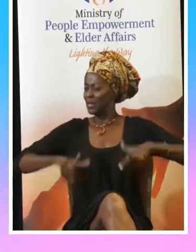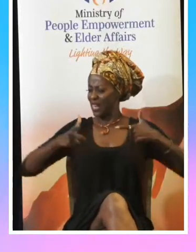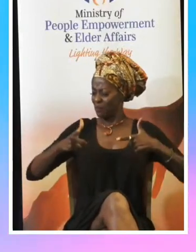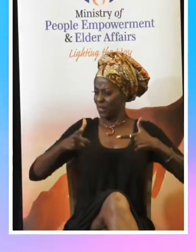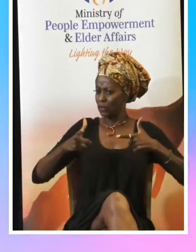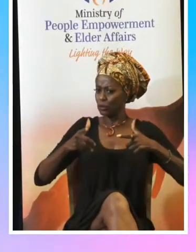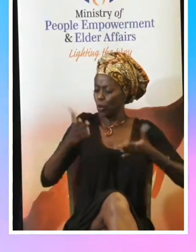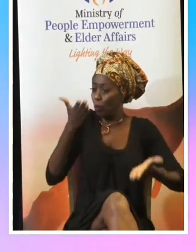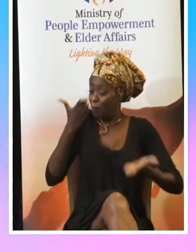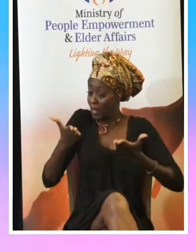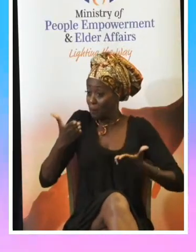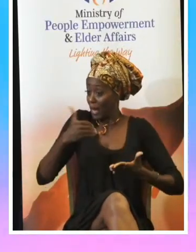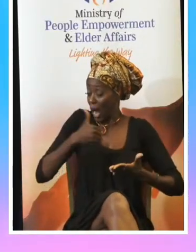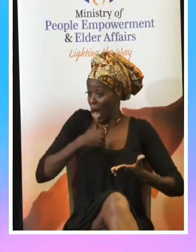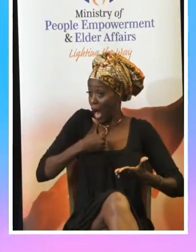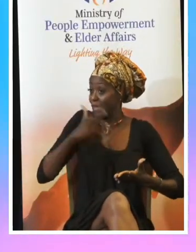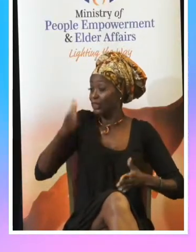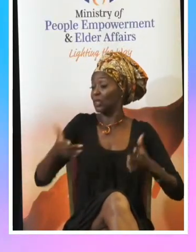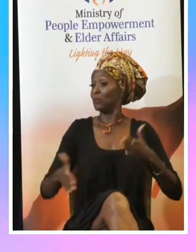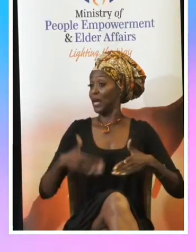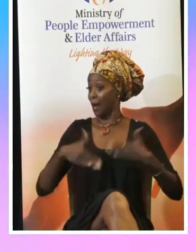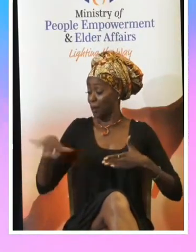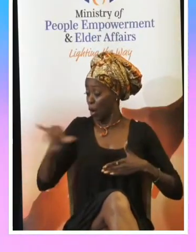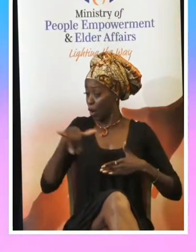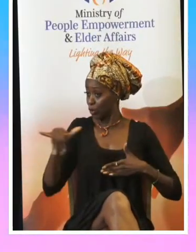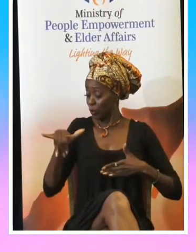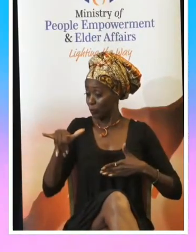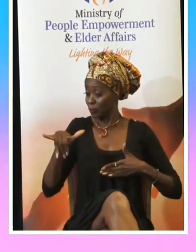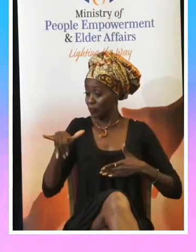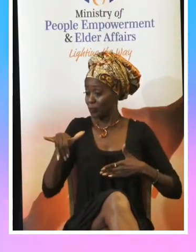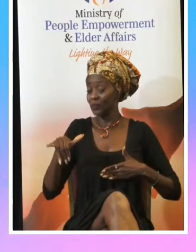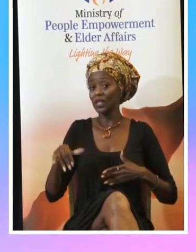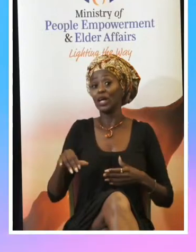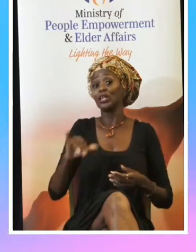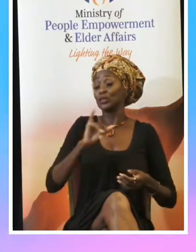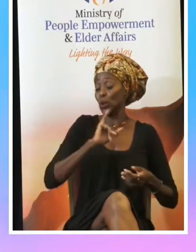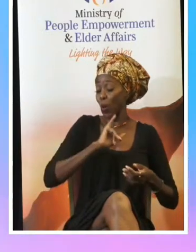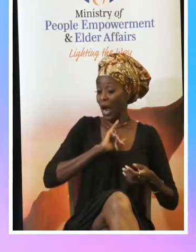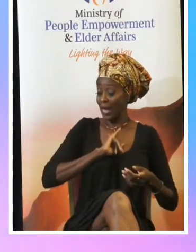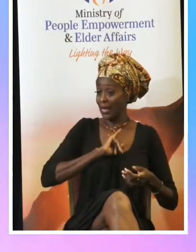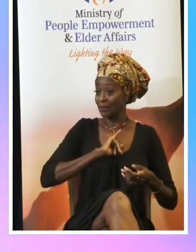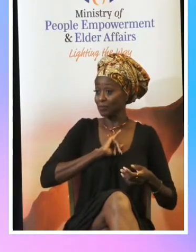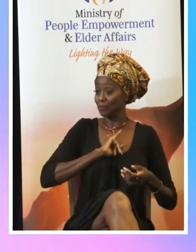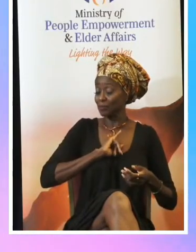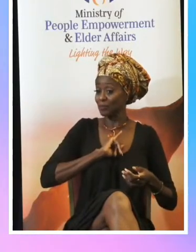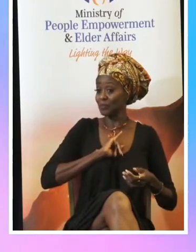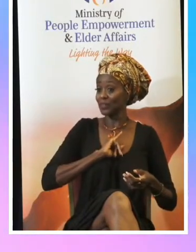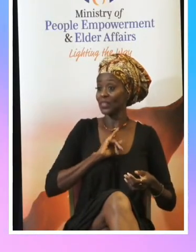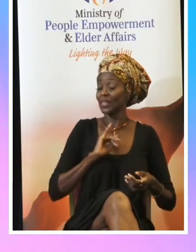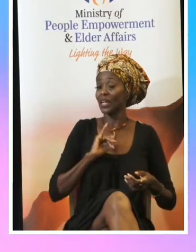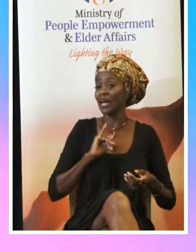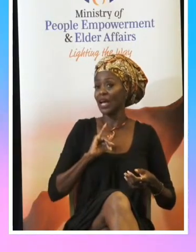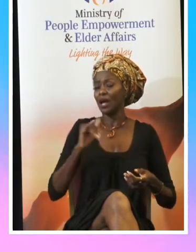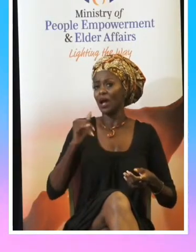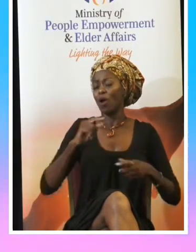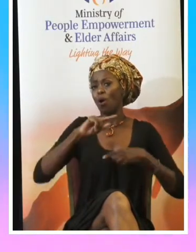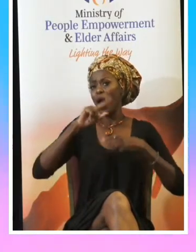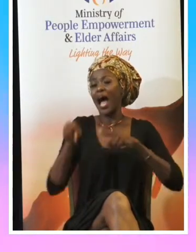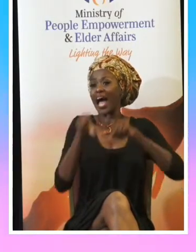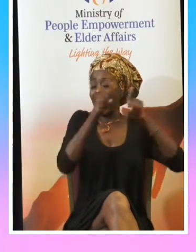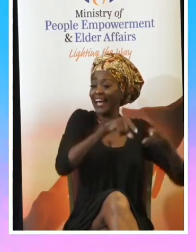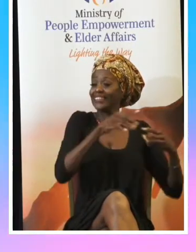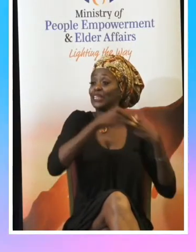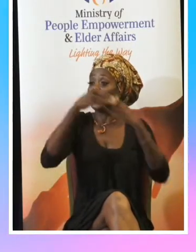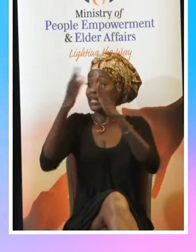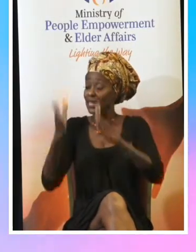for. And so I take the leadership in the Ministry of People and Empowerment in that same context. You know, like I'm